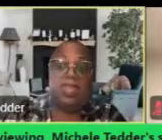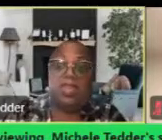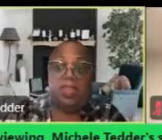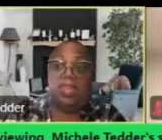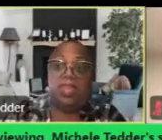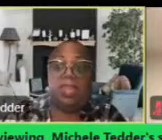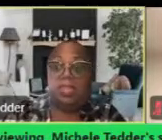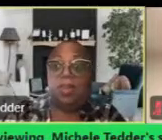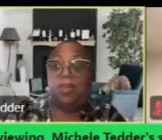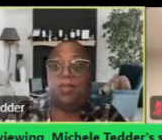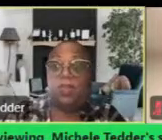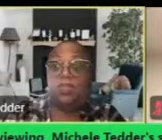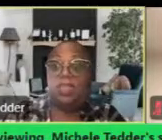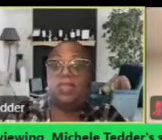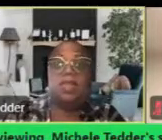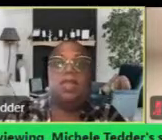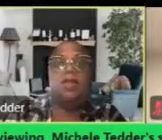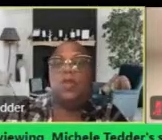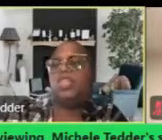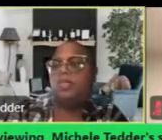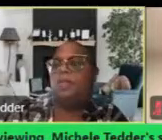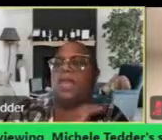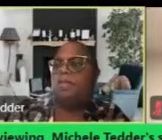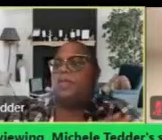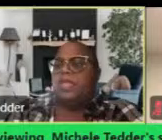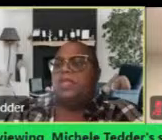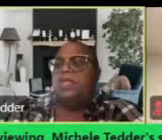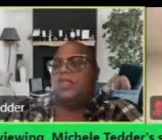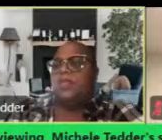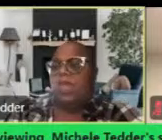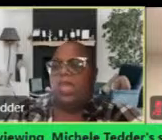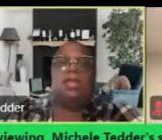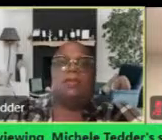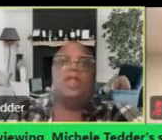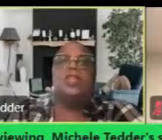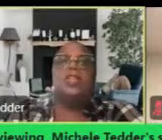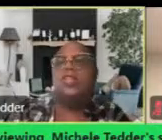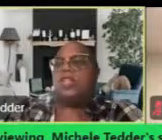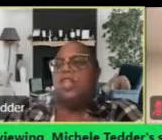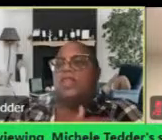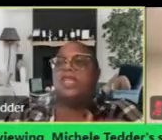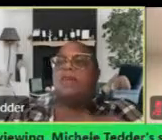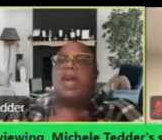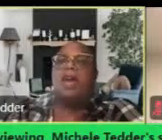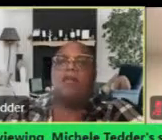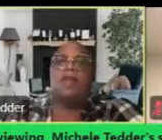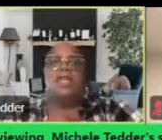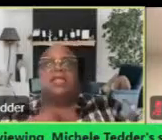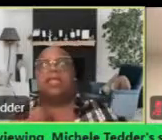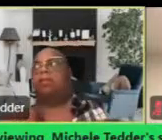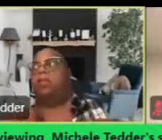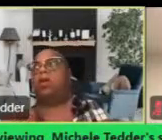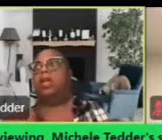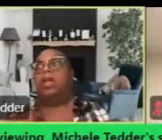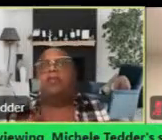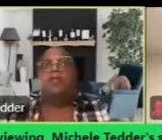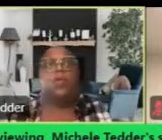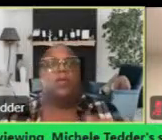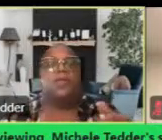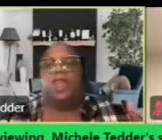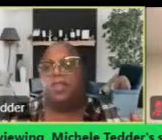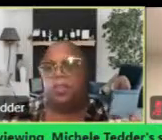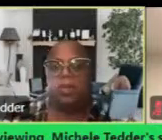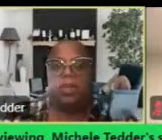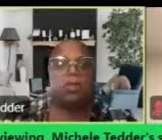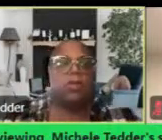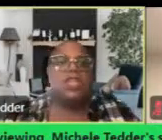around thinking that it is our fault and that we should be able to lose the weight. And we, that somehow it is a mark of